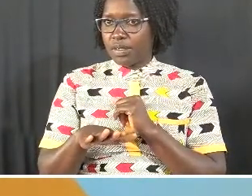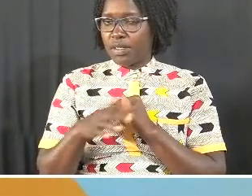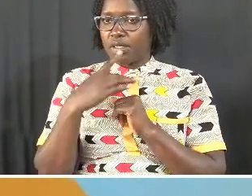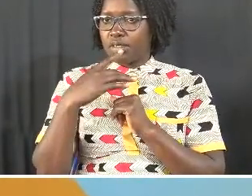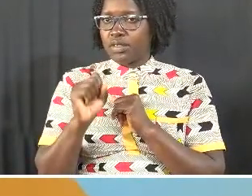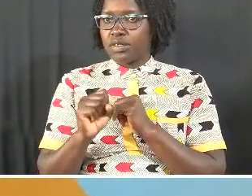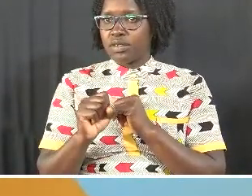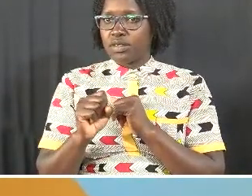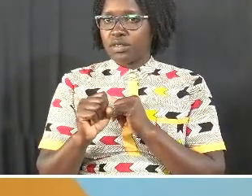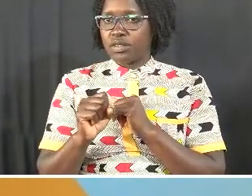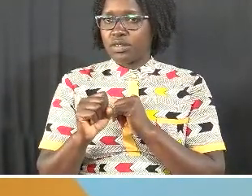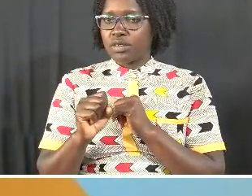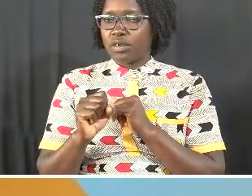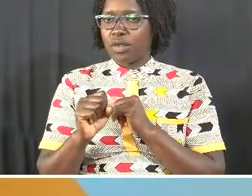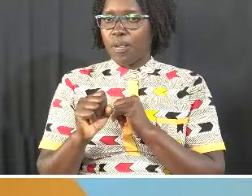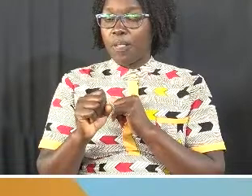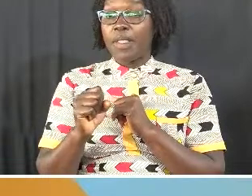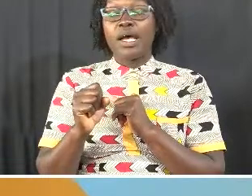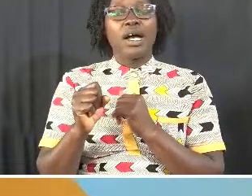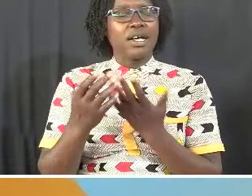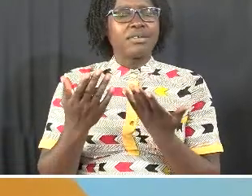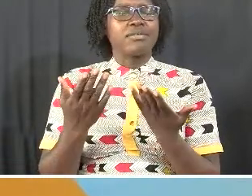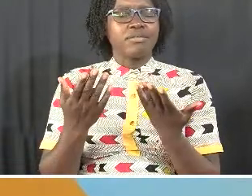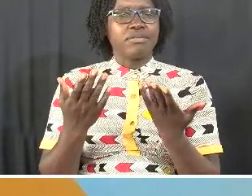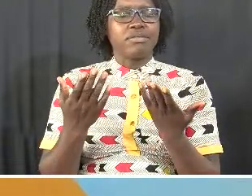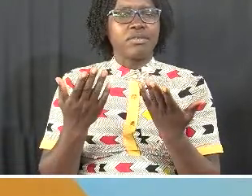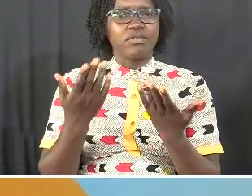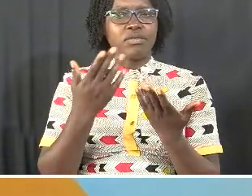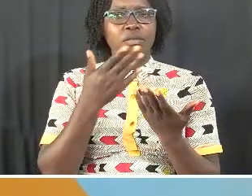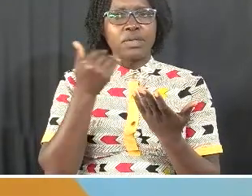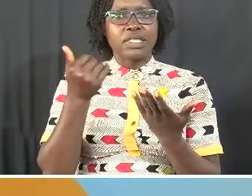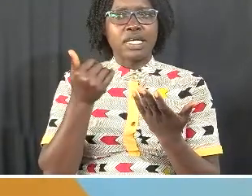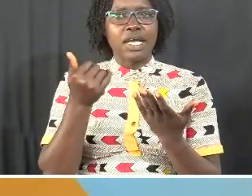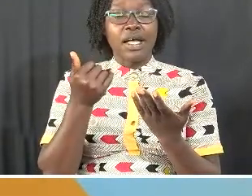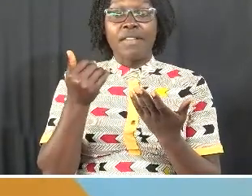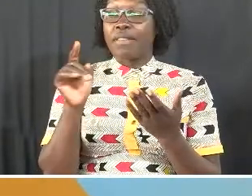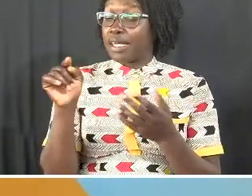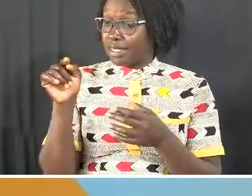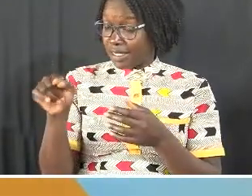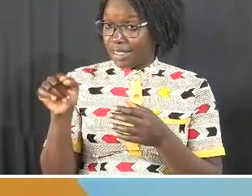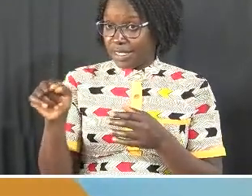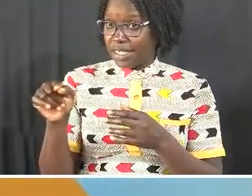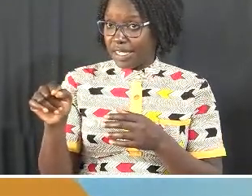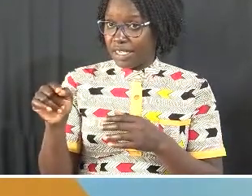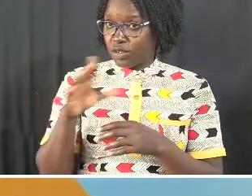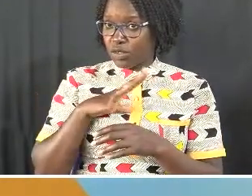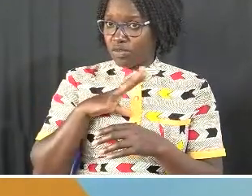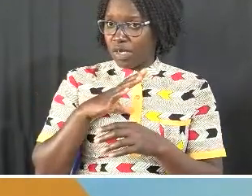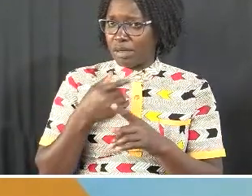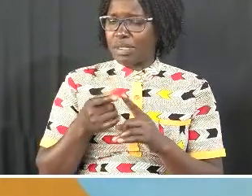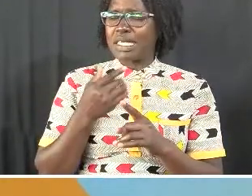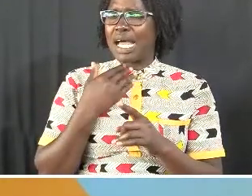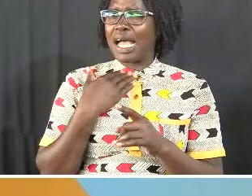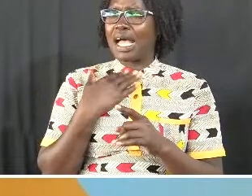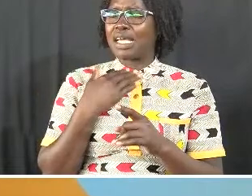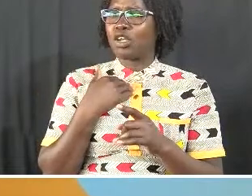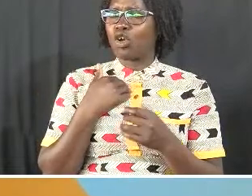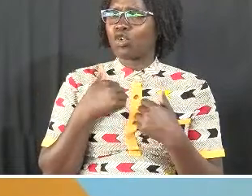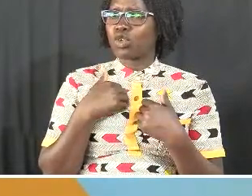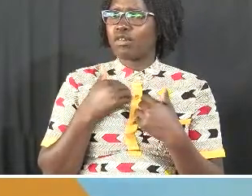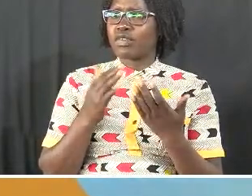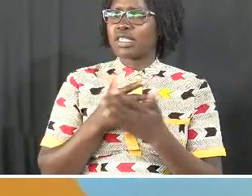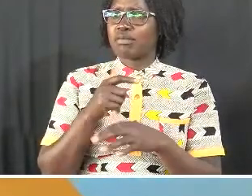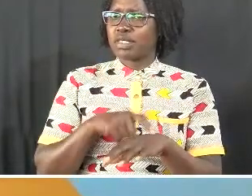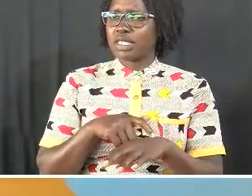So it's a success story that at least for that day, it was fine. But I long to have some